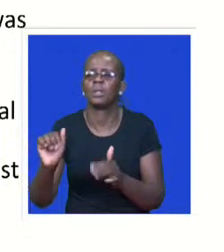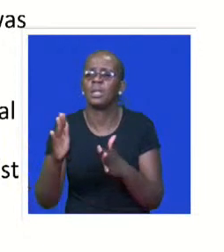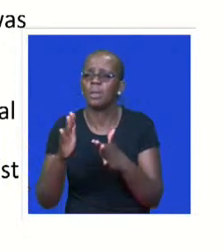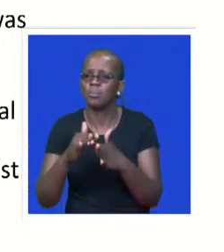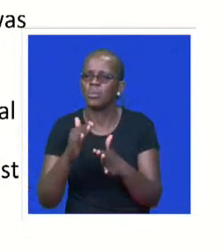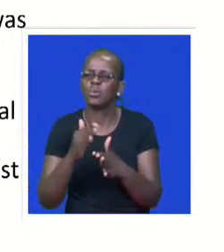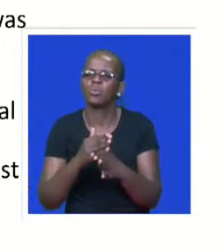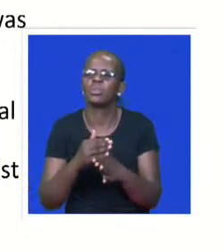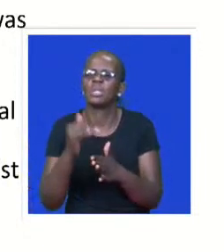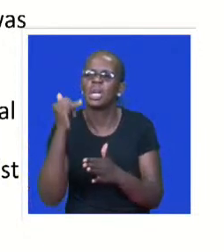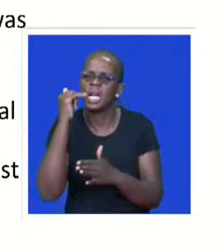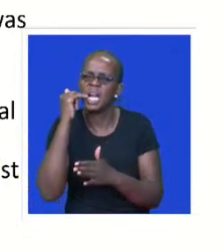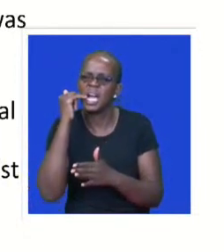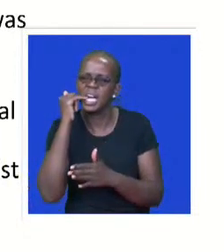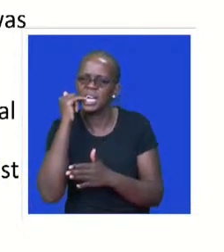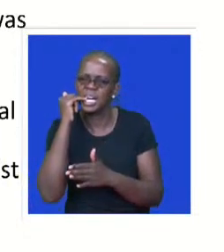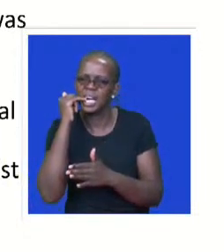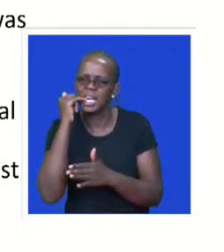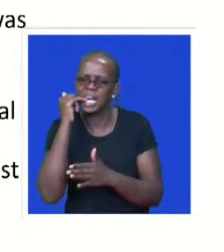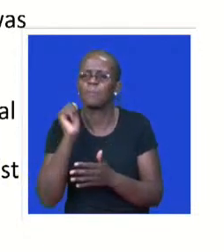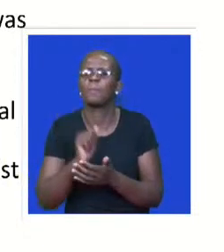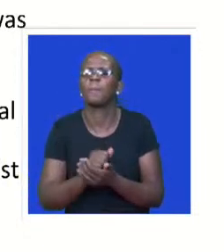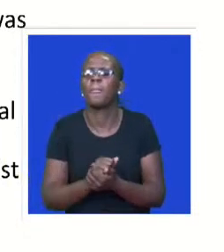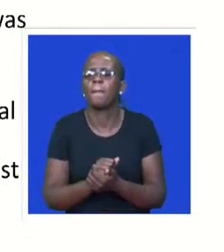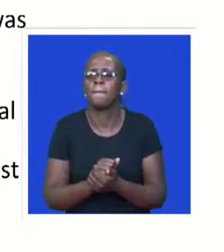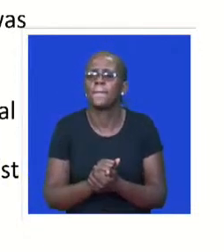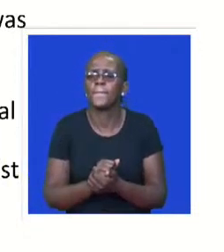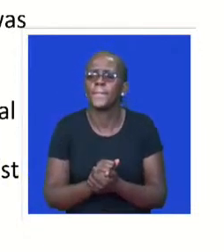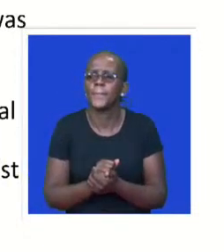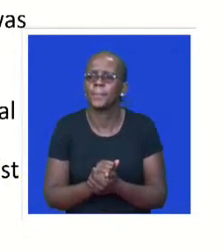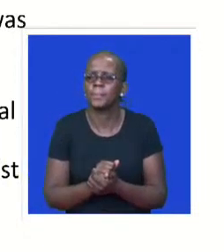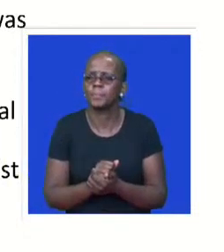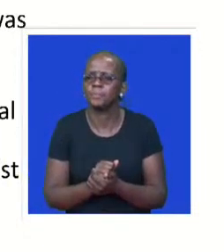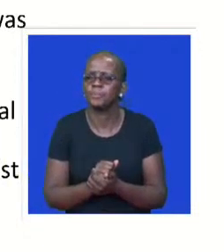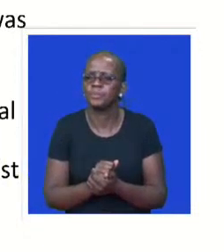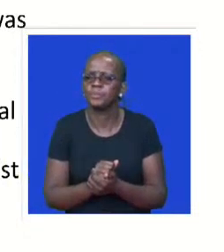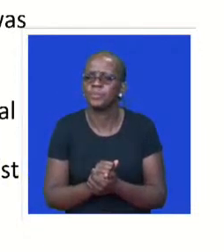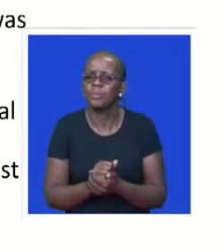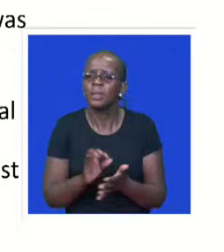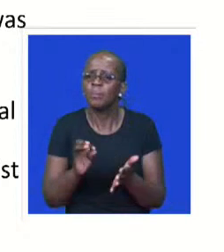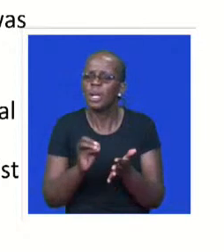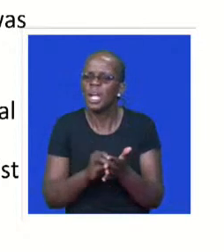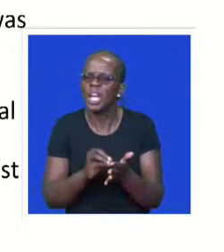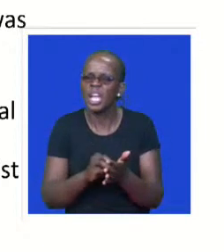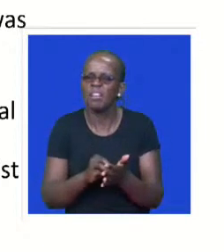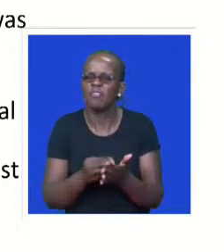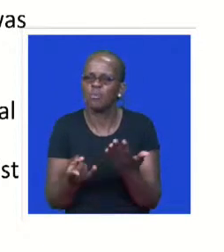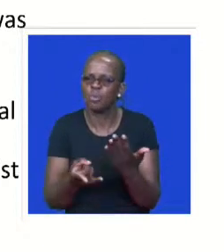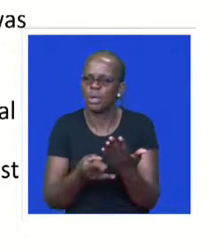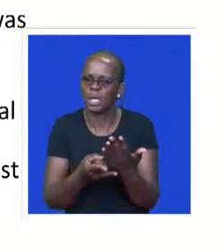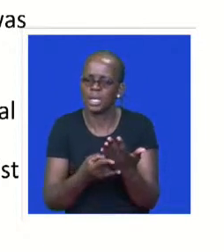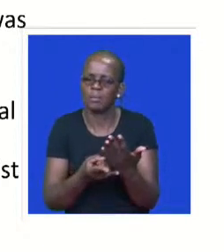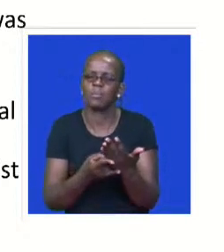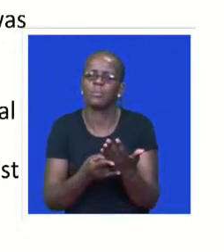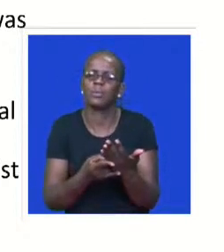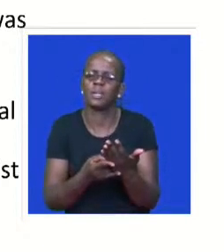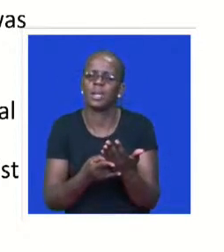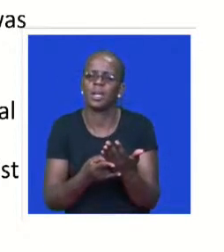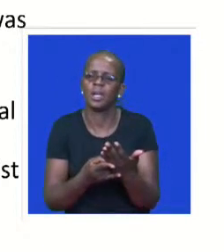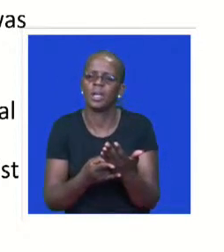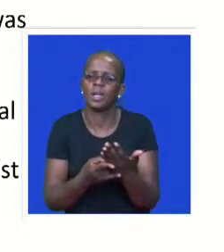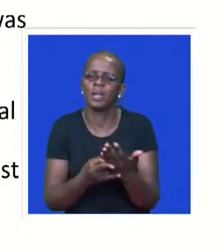6 that there is a hope for all people through salvation in Christ Jesus that will do what?